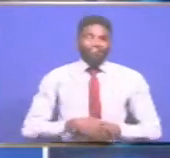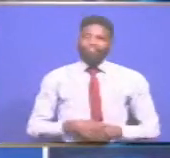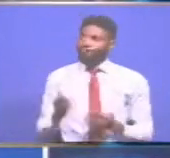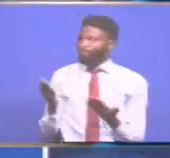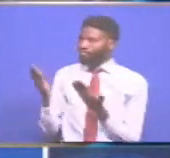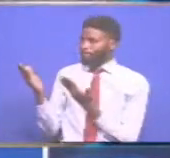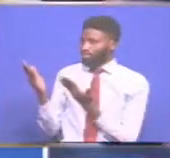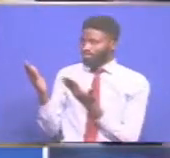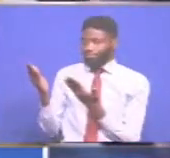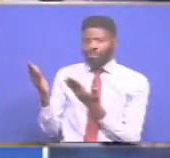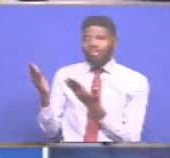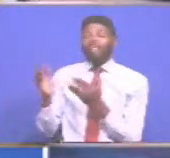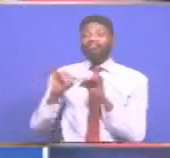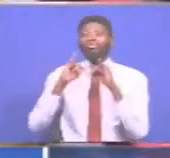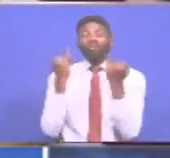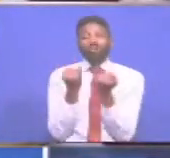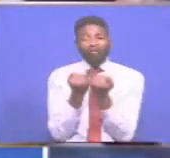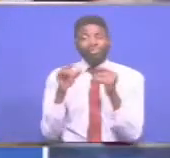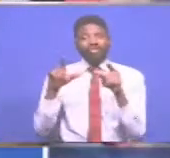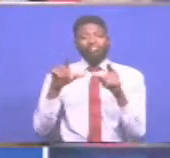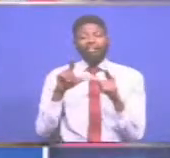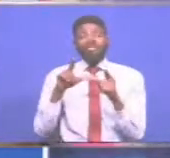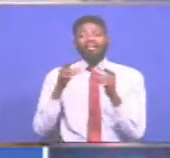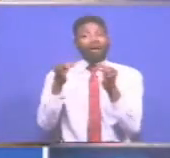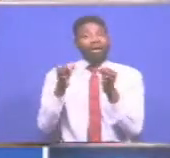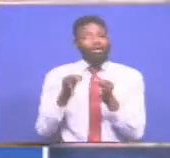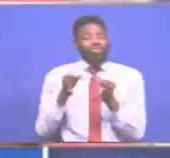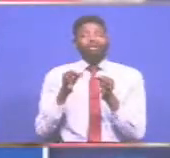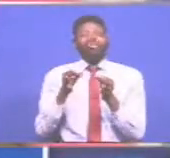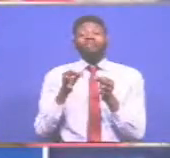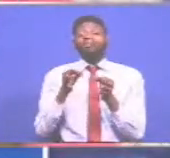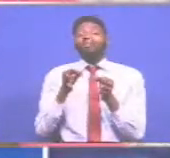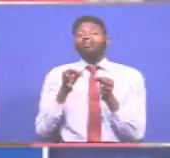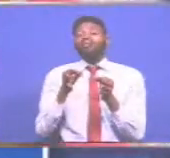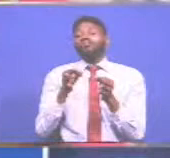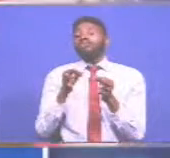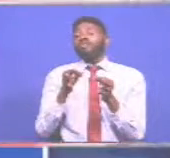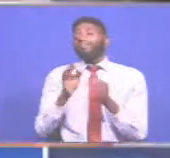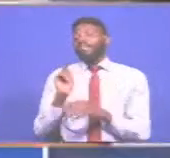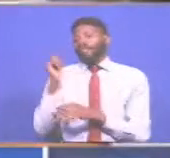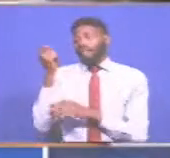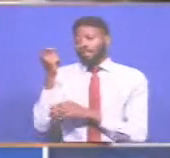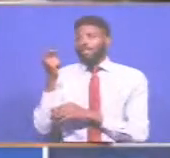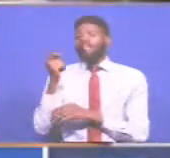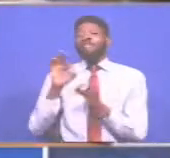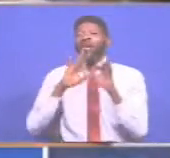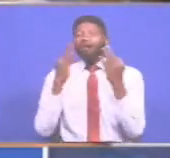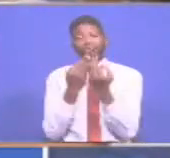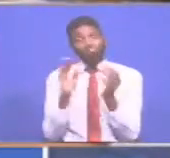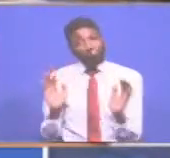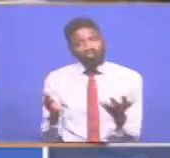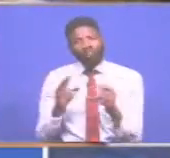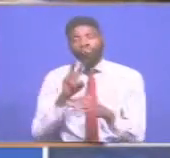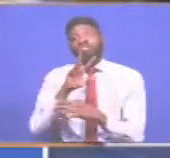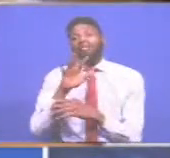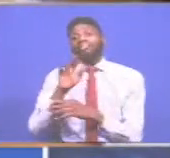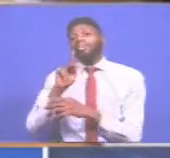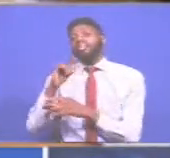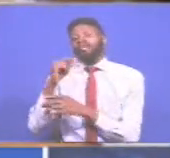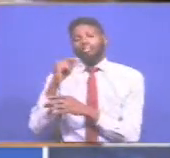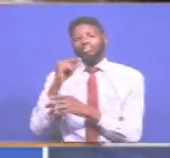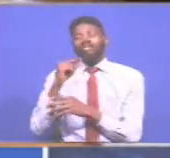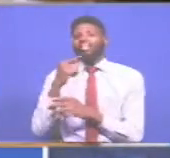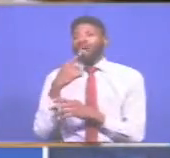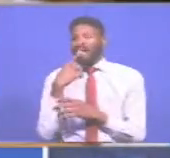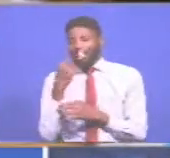Public Accountants of Kenya, the exercise saw over 30 families receive 25 kilograms of rice, a bale of white flour,